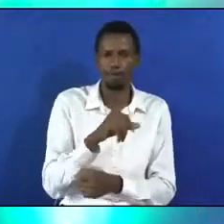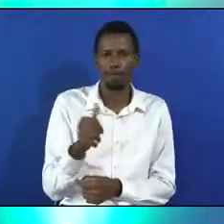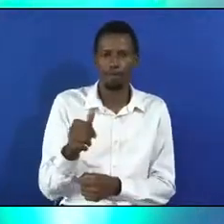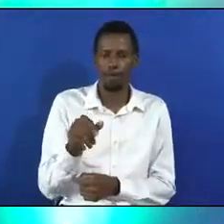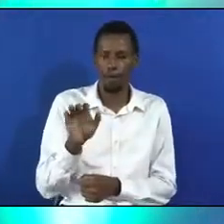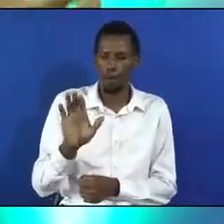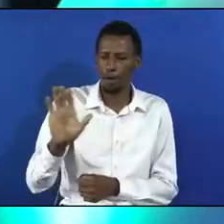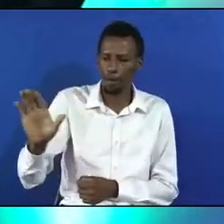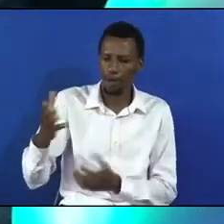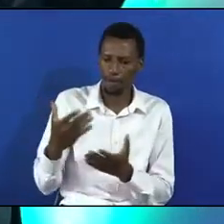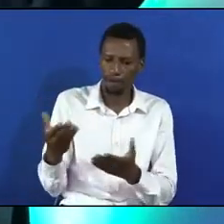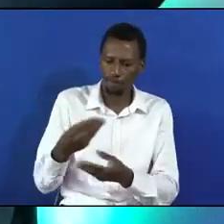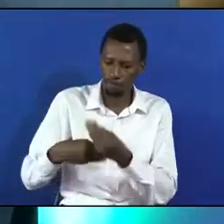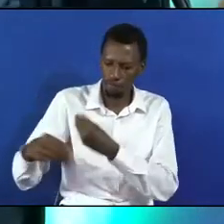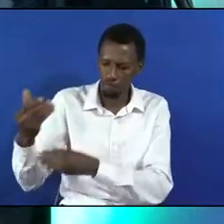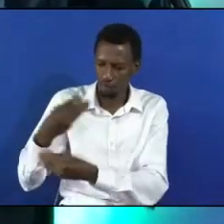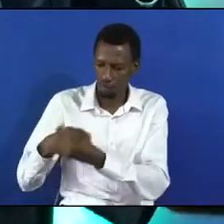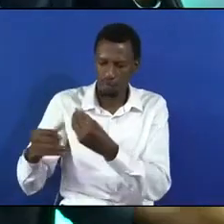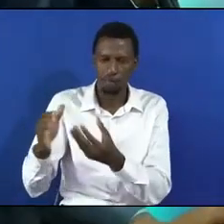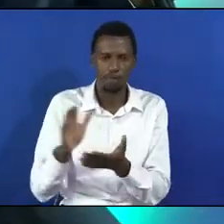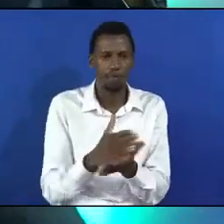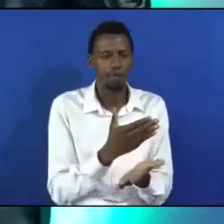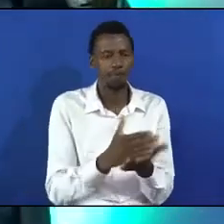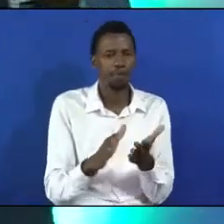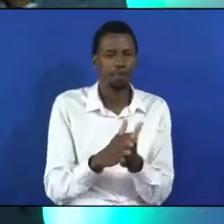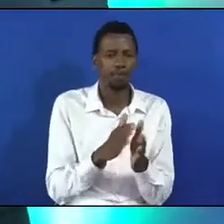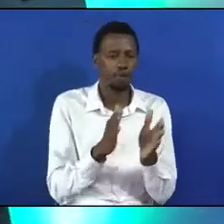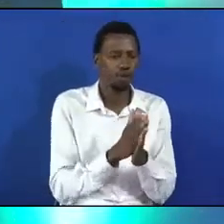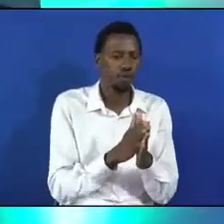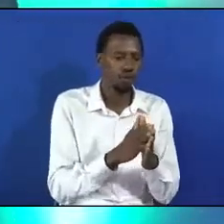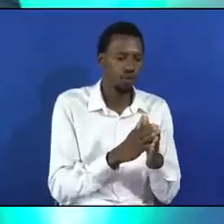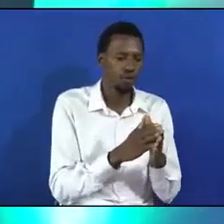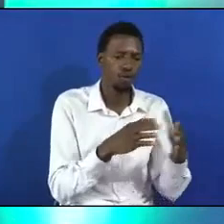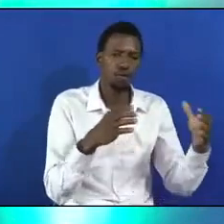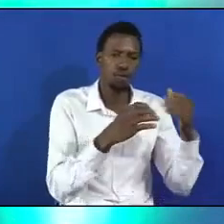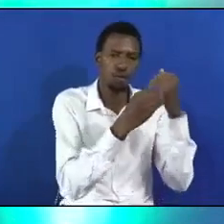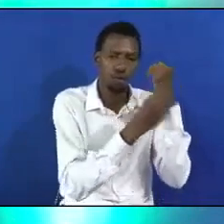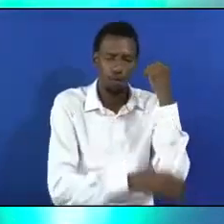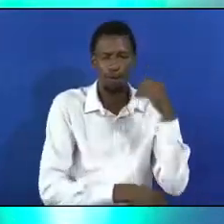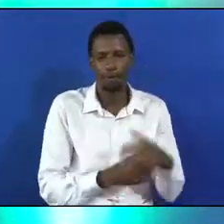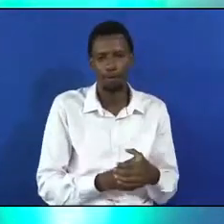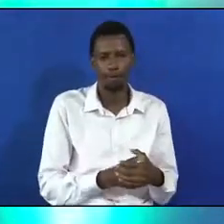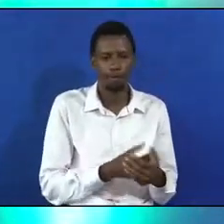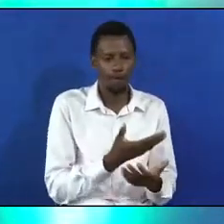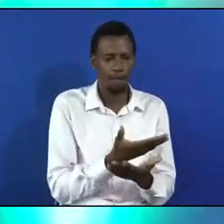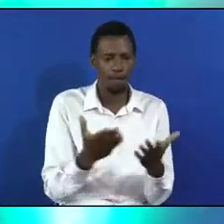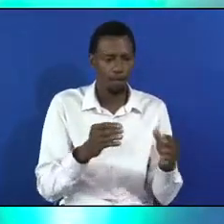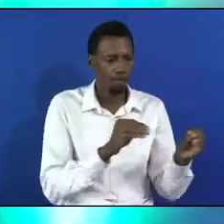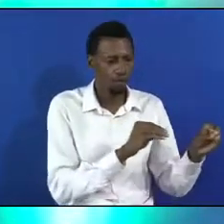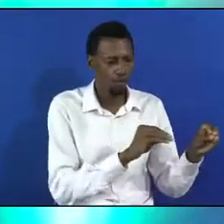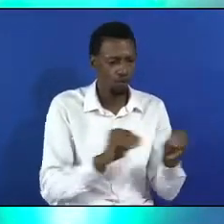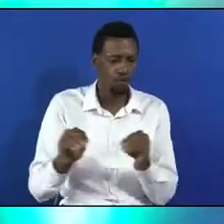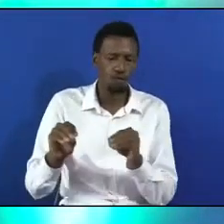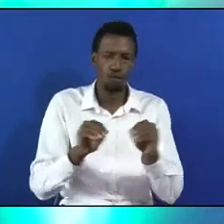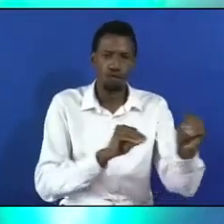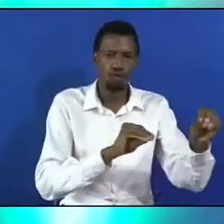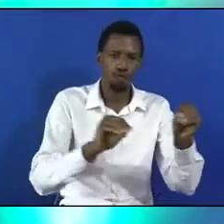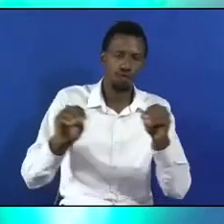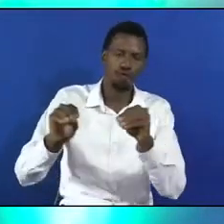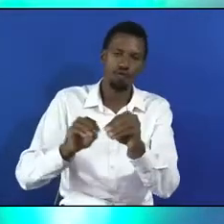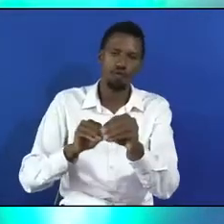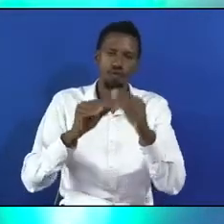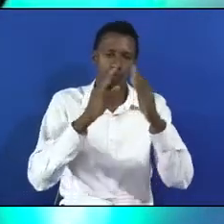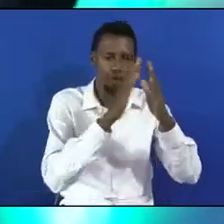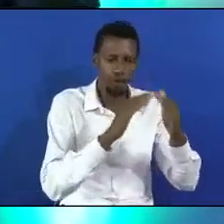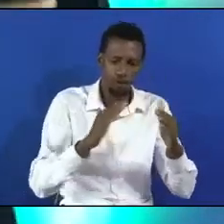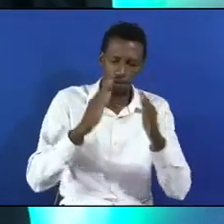their goods to share with the poor. They went from house to house, sharing bread,